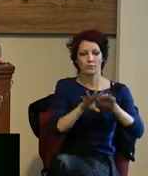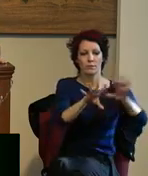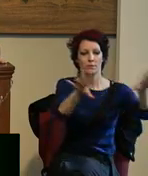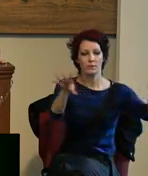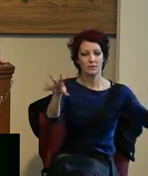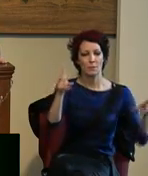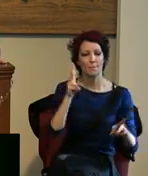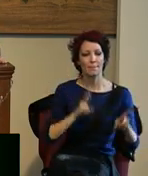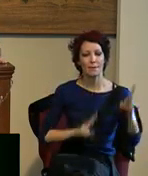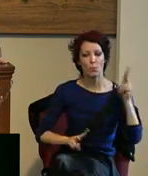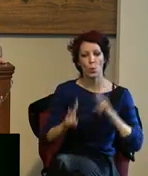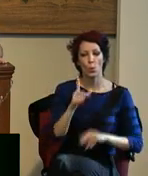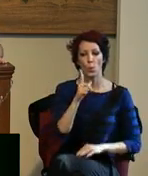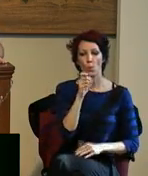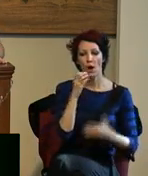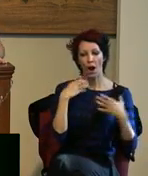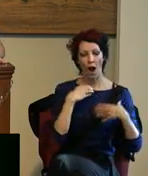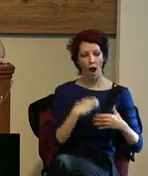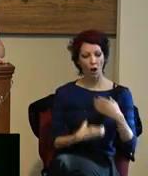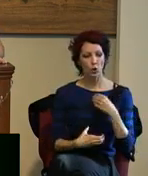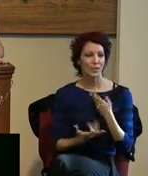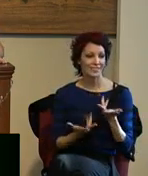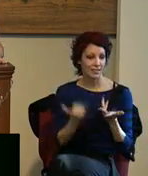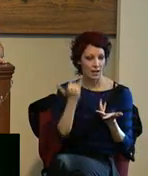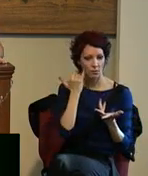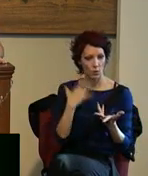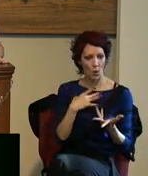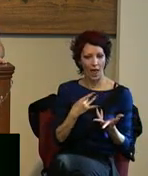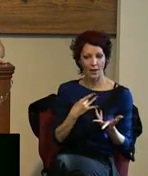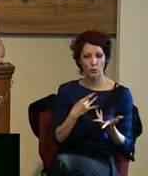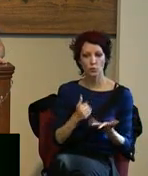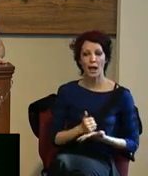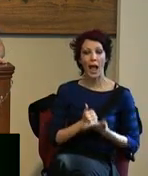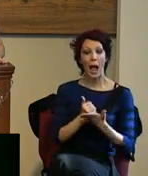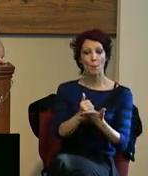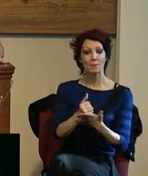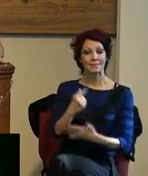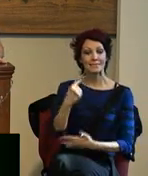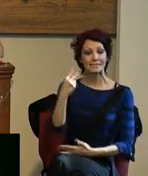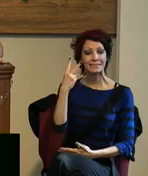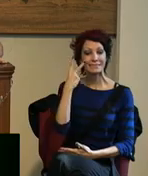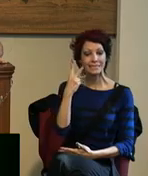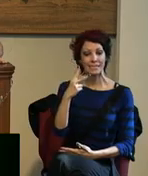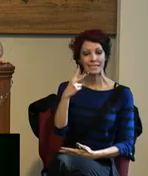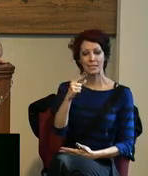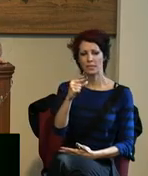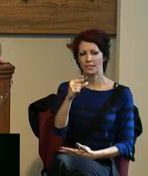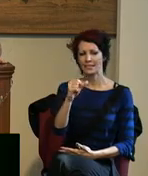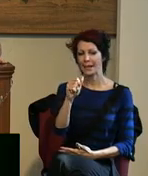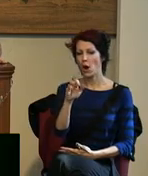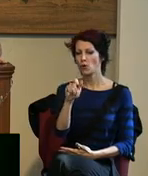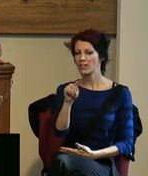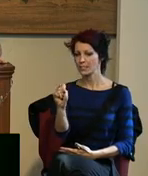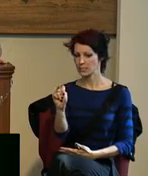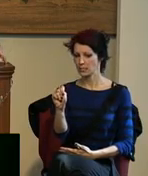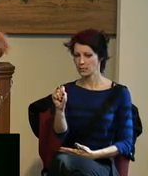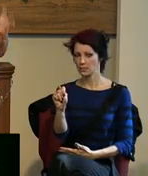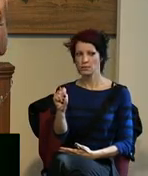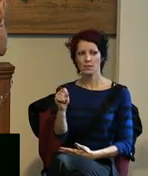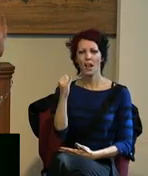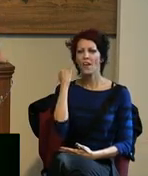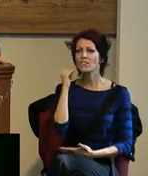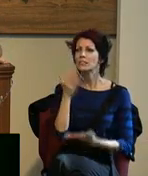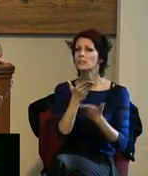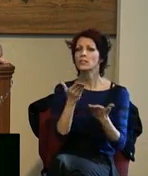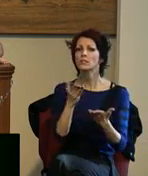them if you'd like to help in that process please see Garrett Clint I think he's here somewhere um if he's I'm